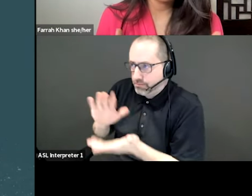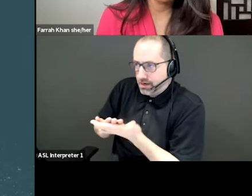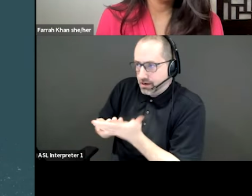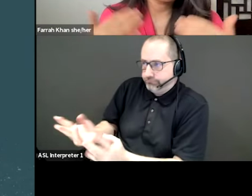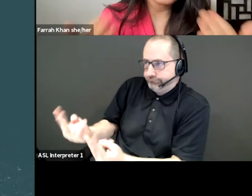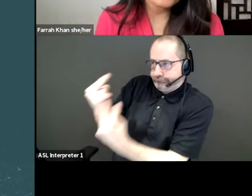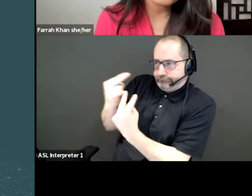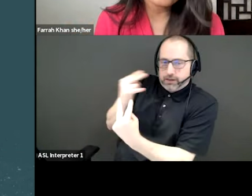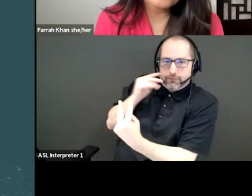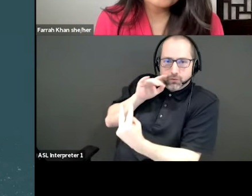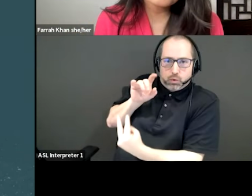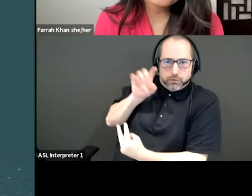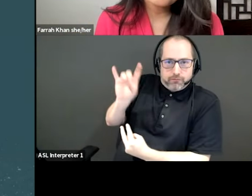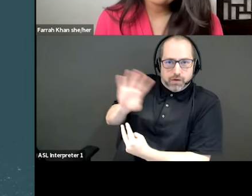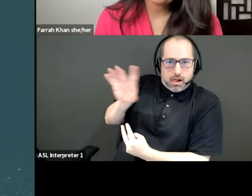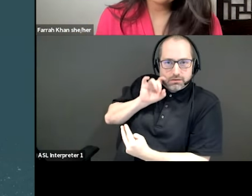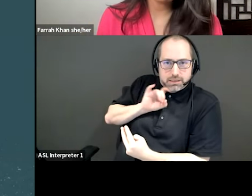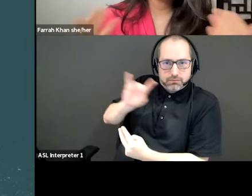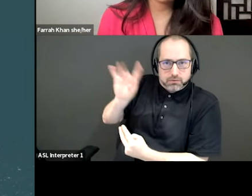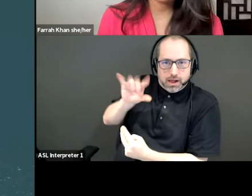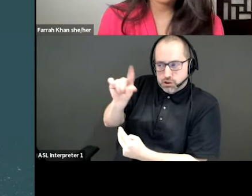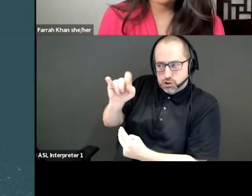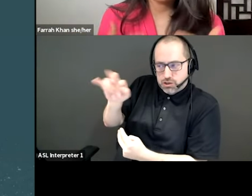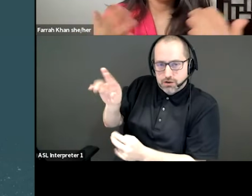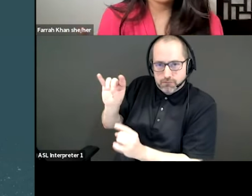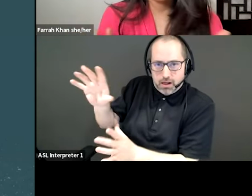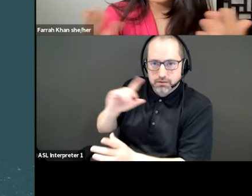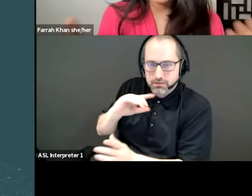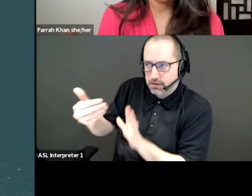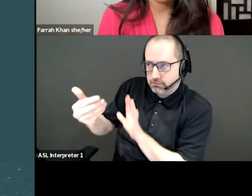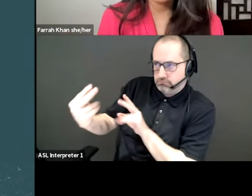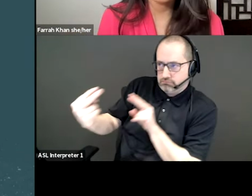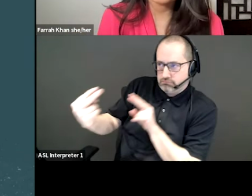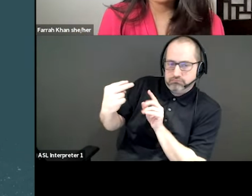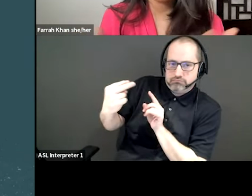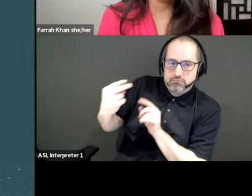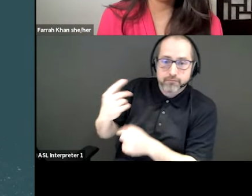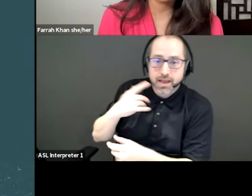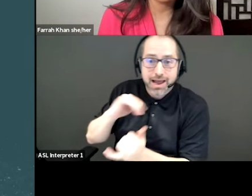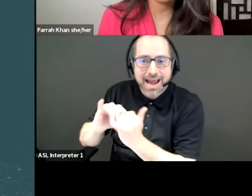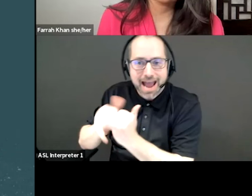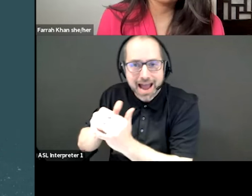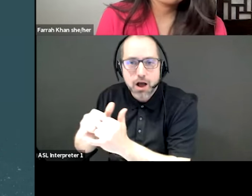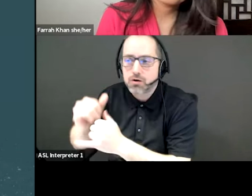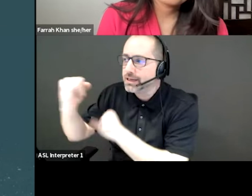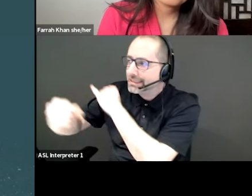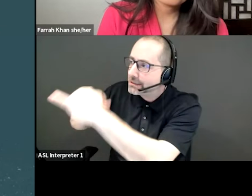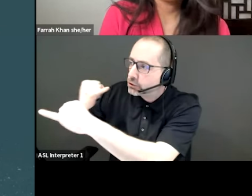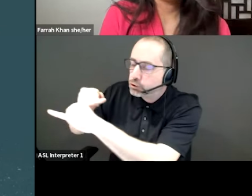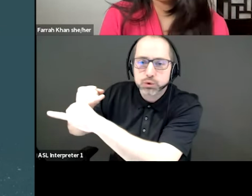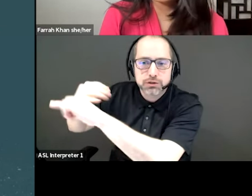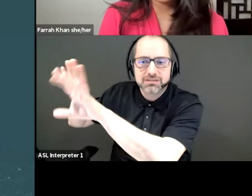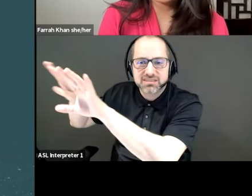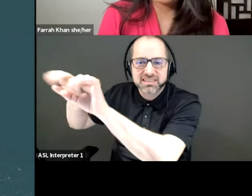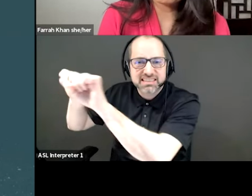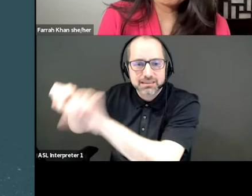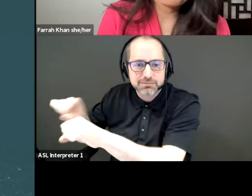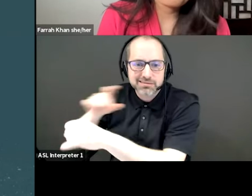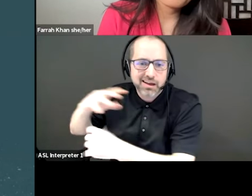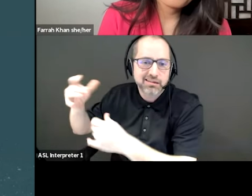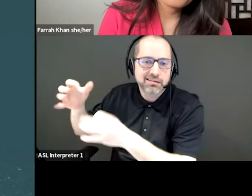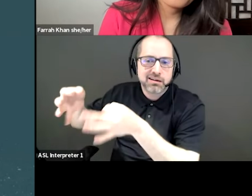we are able to access services, and how we're treated by mainstream institutions like the justice system, or I would say the legal